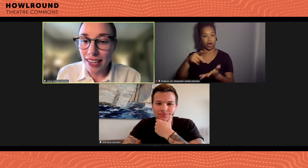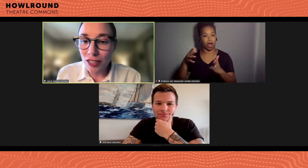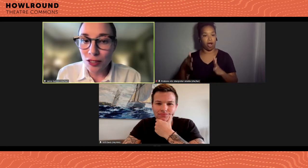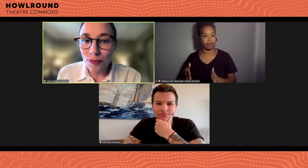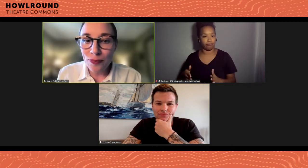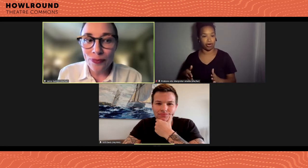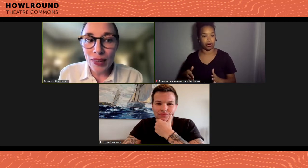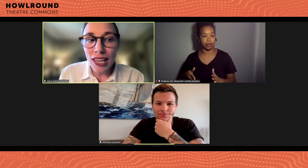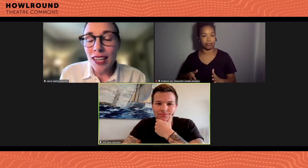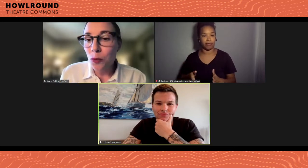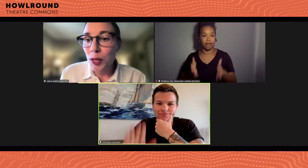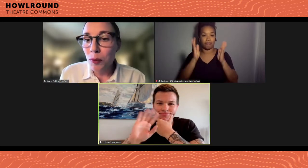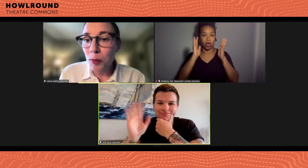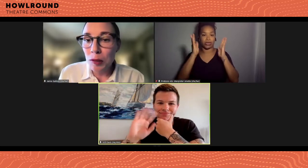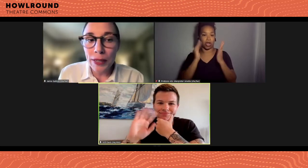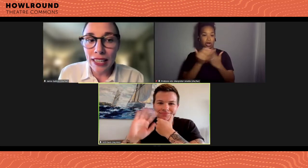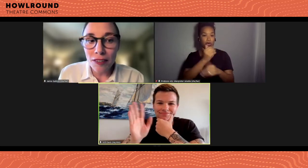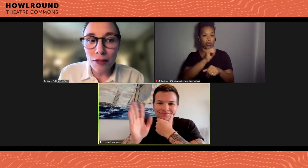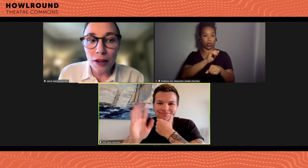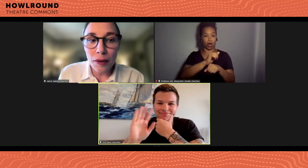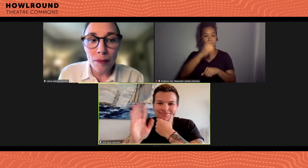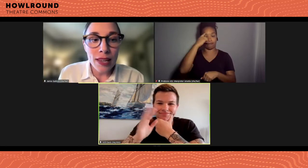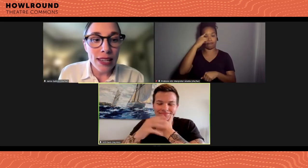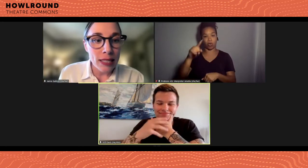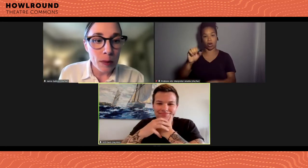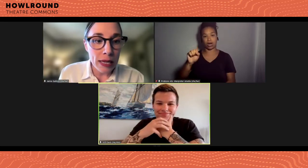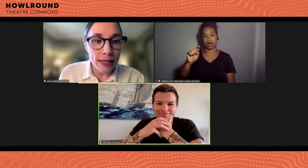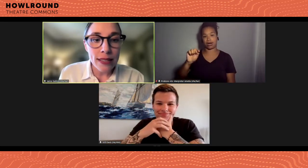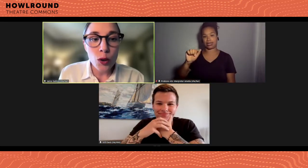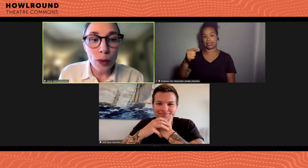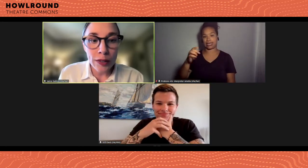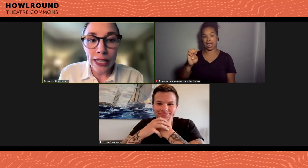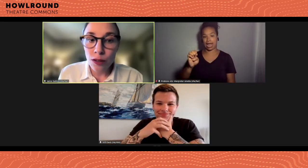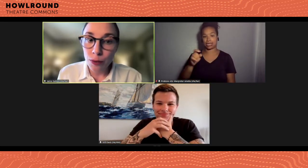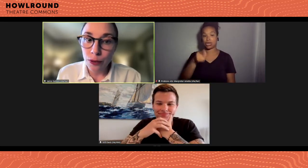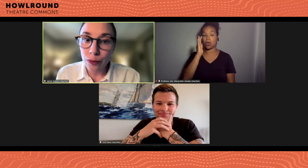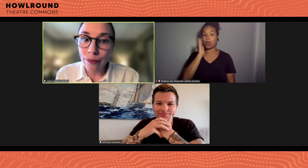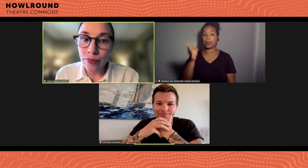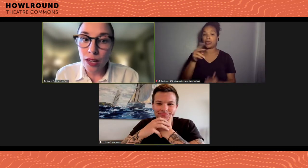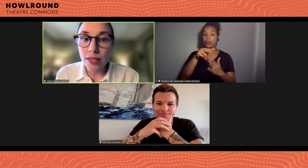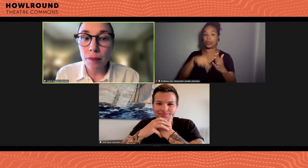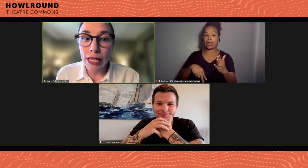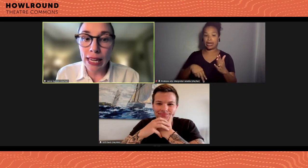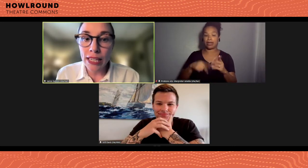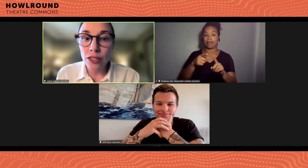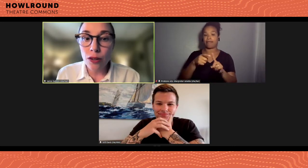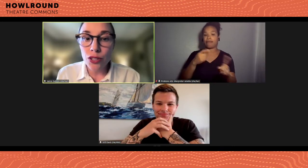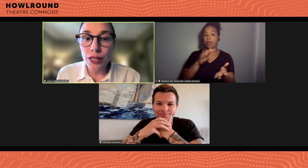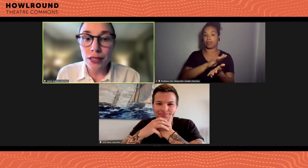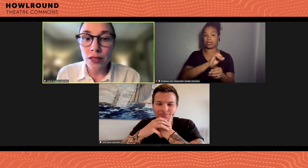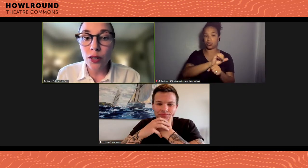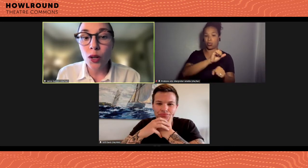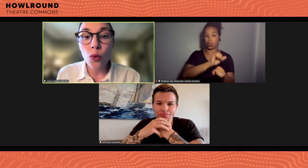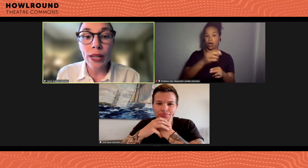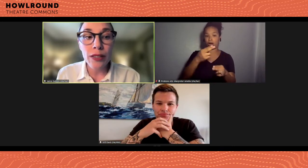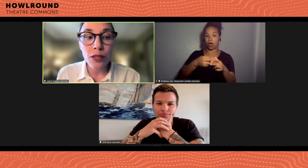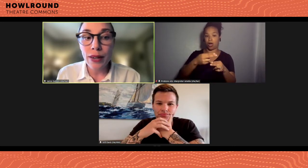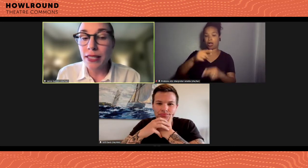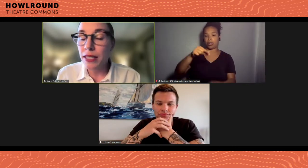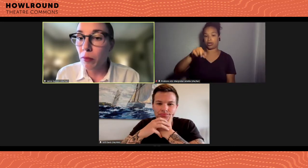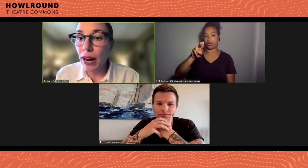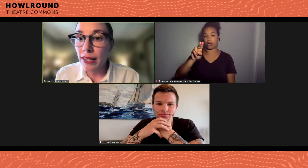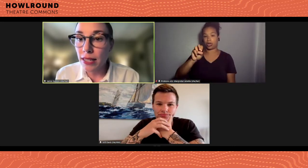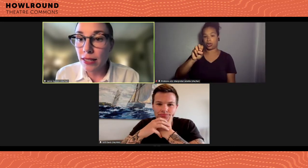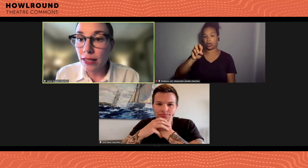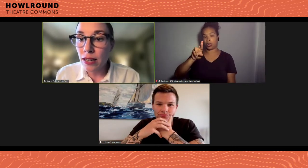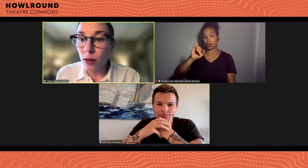the stage. Will will be reading from his piece, Queering the Room, Some Beginning Notions for a Queer